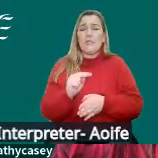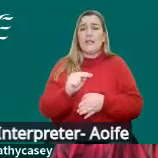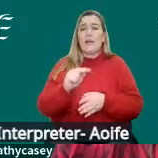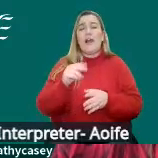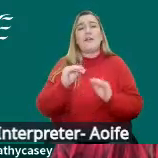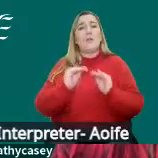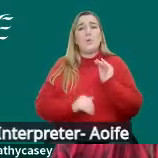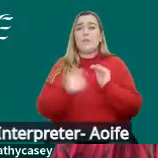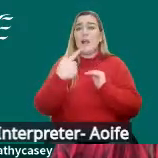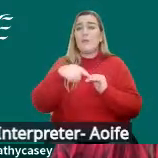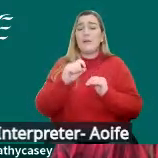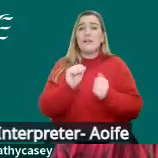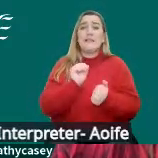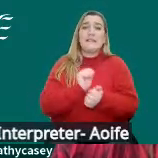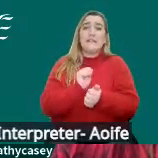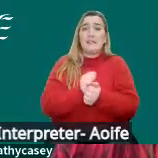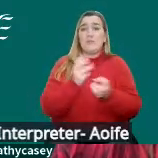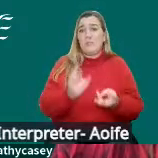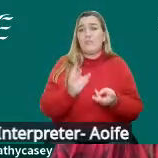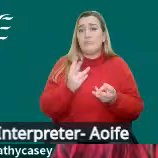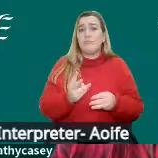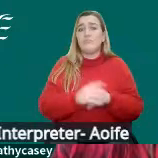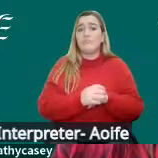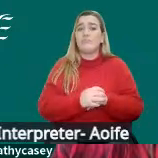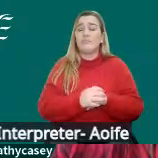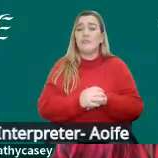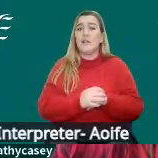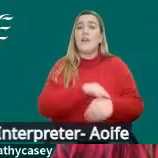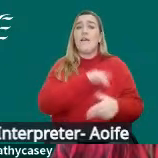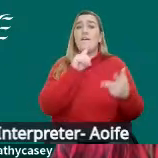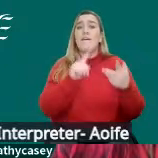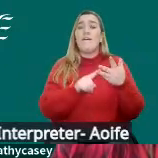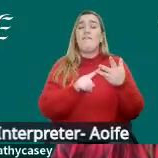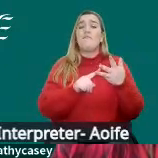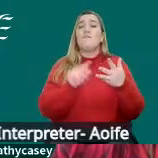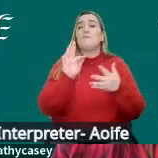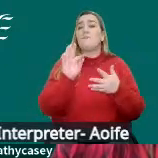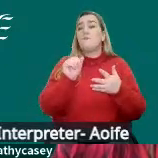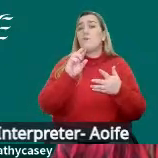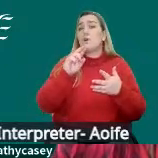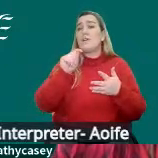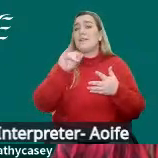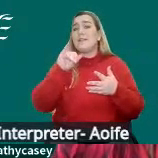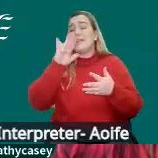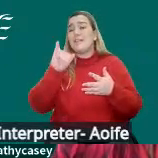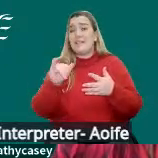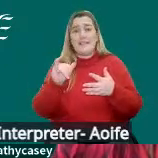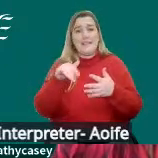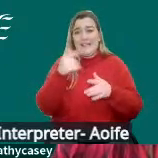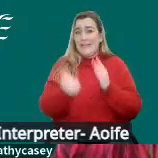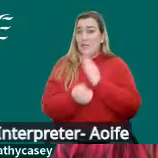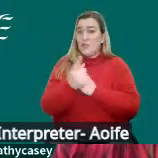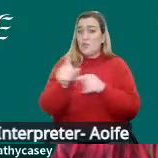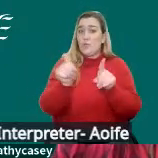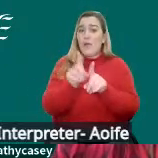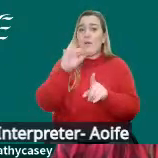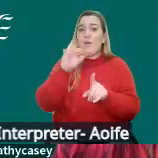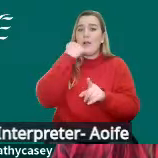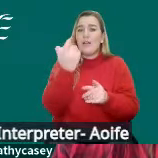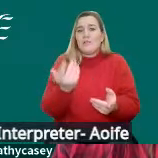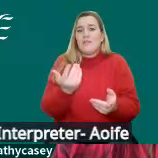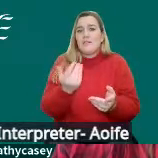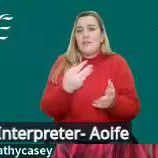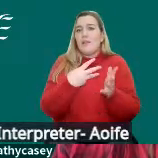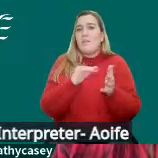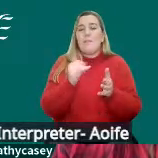arousal. Fertility is another issue. If we haven't managed to have gotten pregnant by our late 40s, early 50s, then there's the